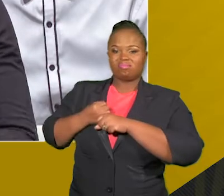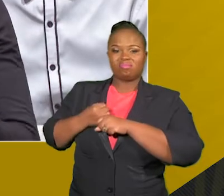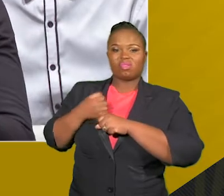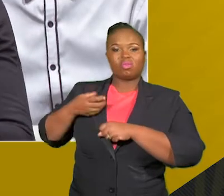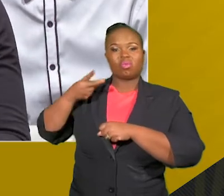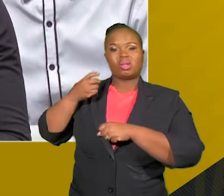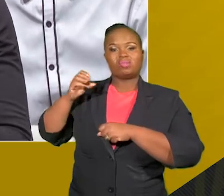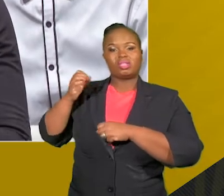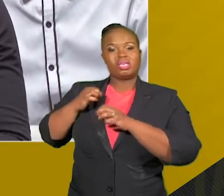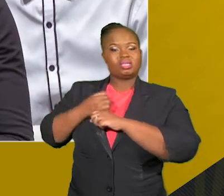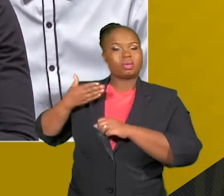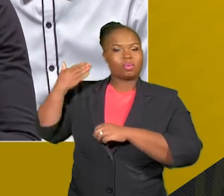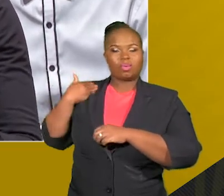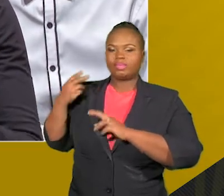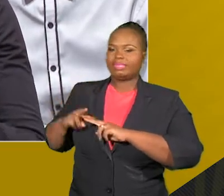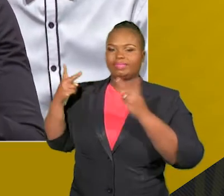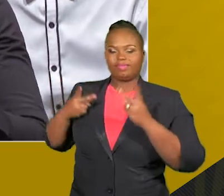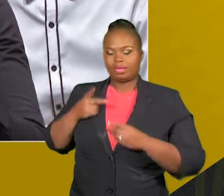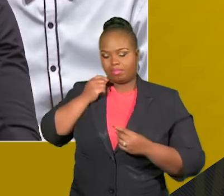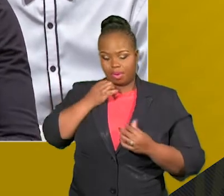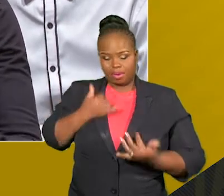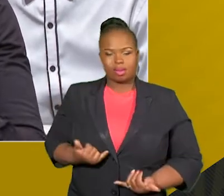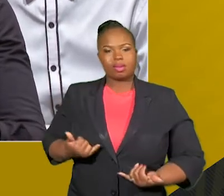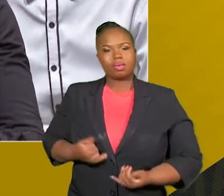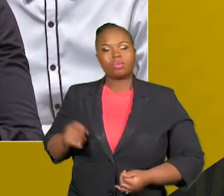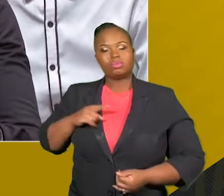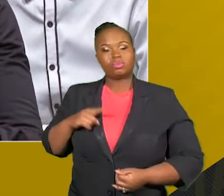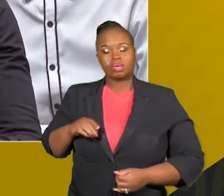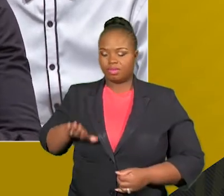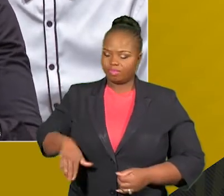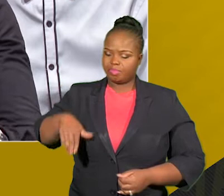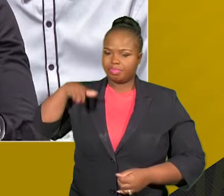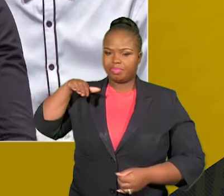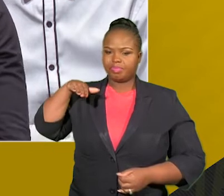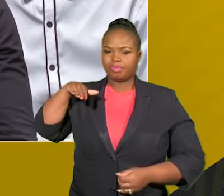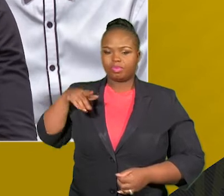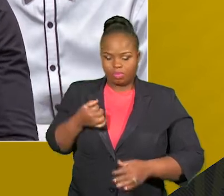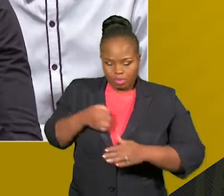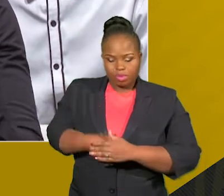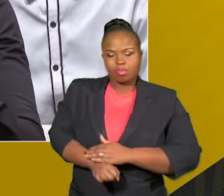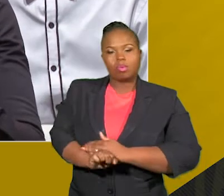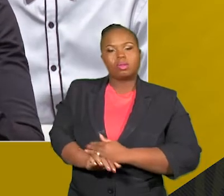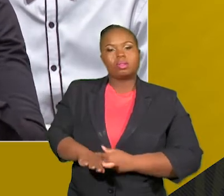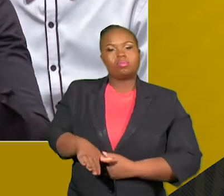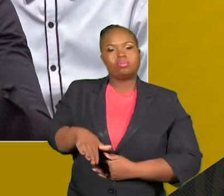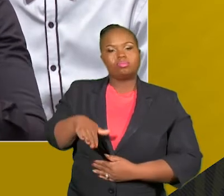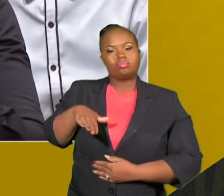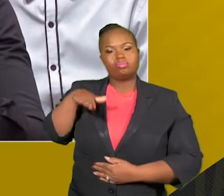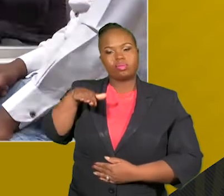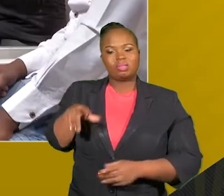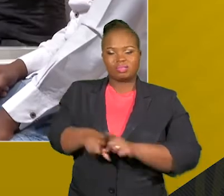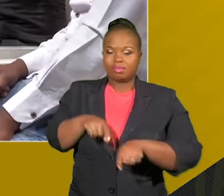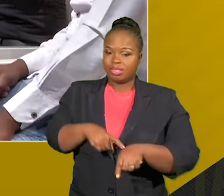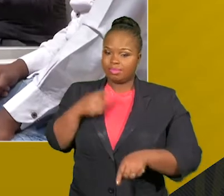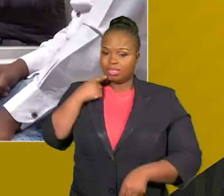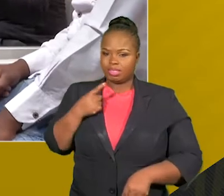And you need to move with the times. And then when you talk about socialization, when a child grows up, umntwana makazalwa, that is when you start the same time they